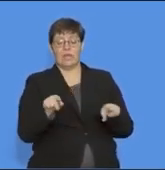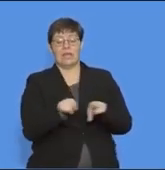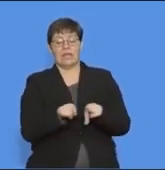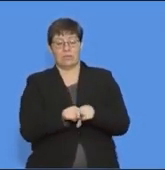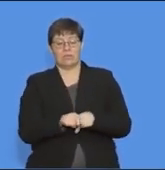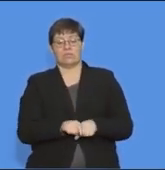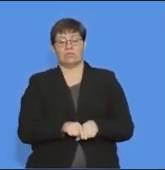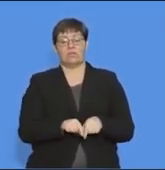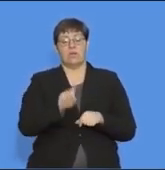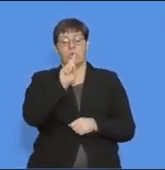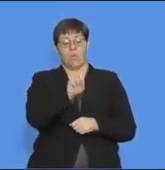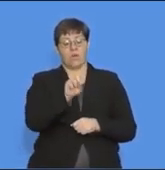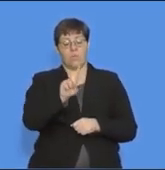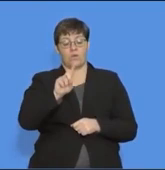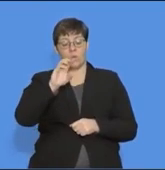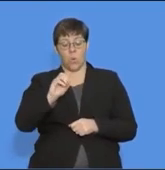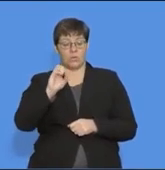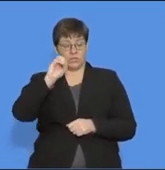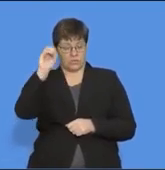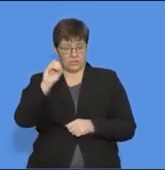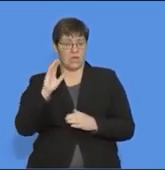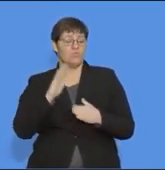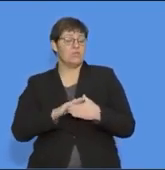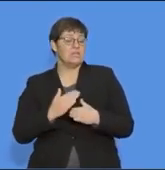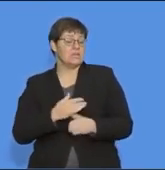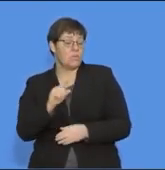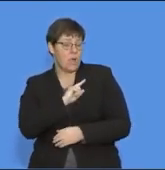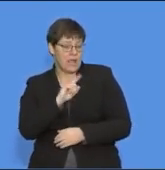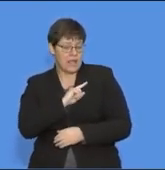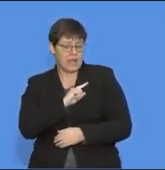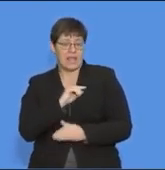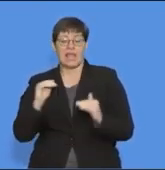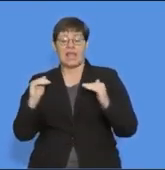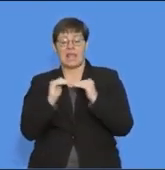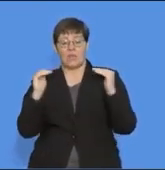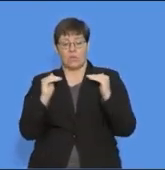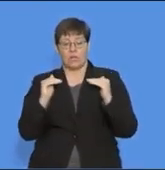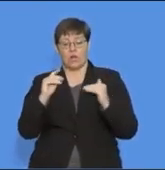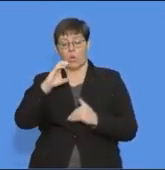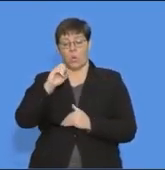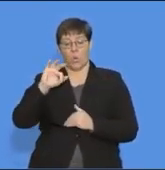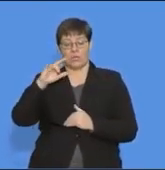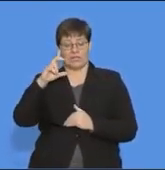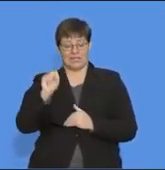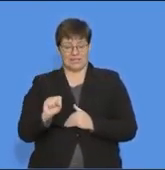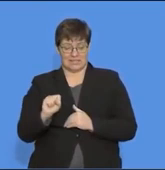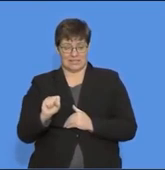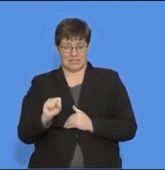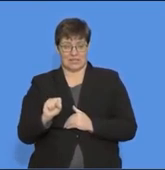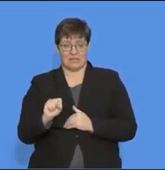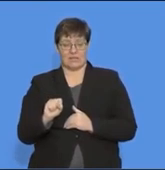will be equals to 110 degrees, and your reason will be equal chords